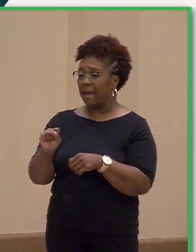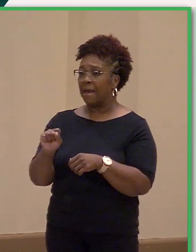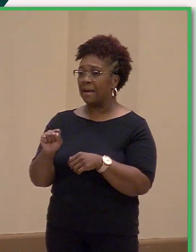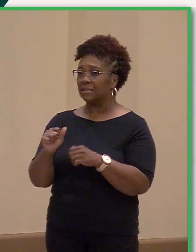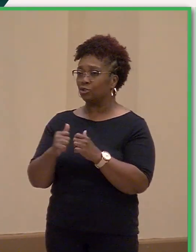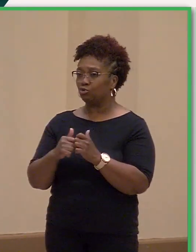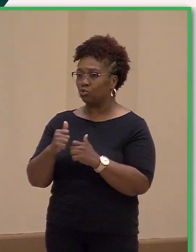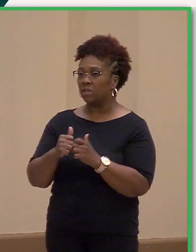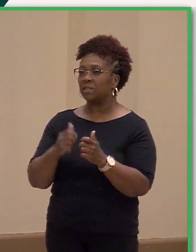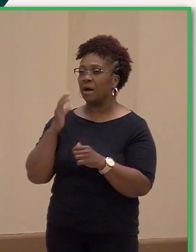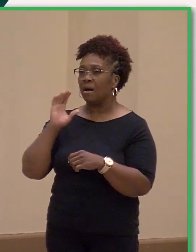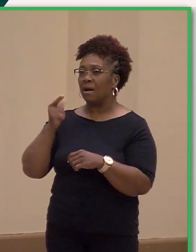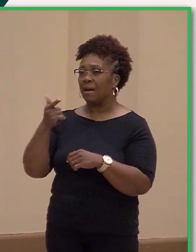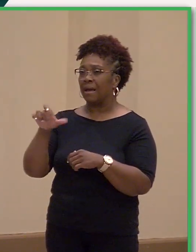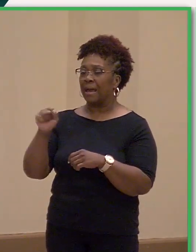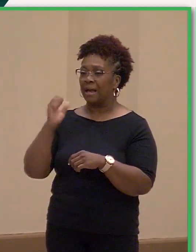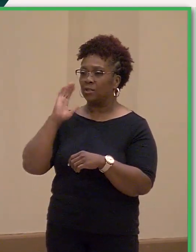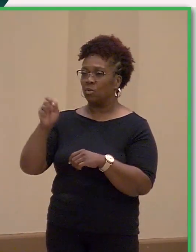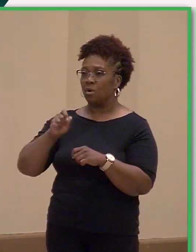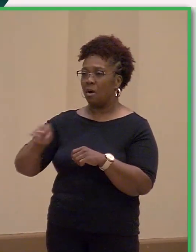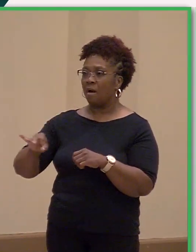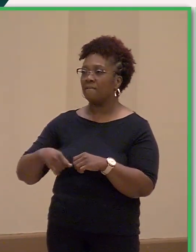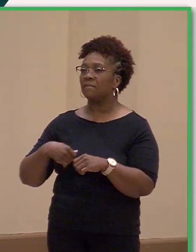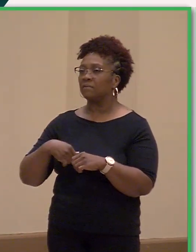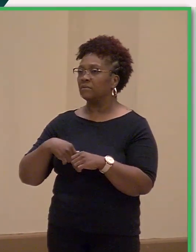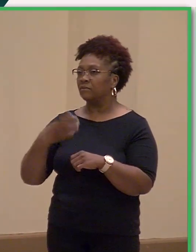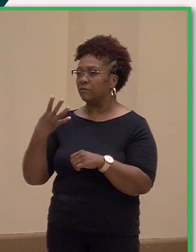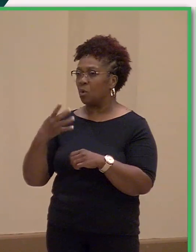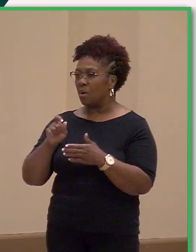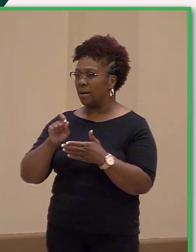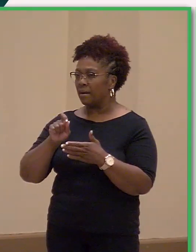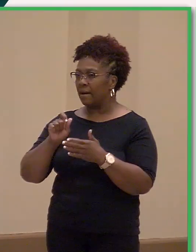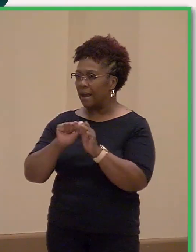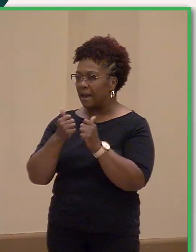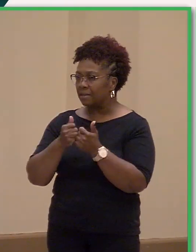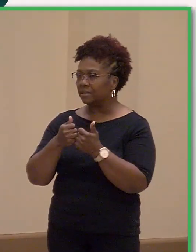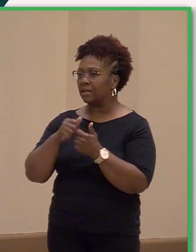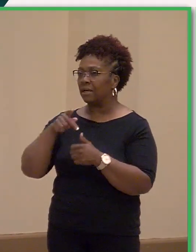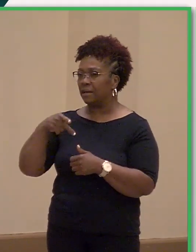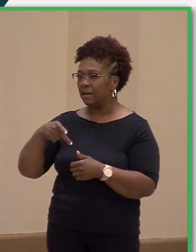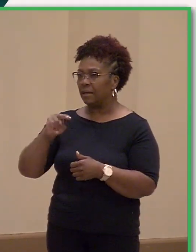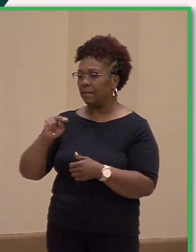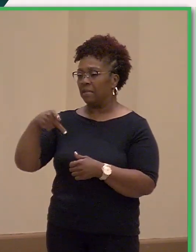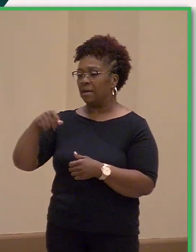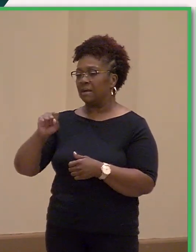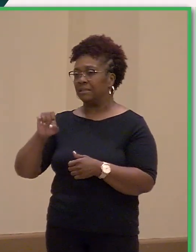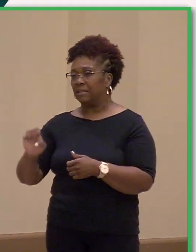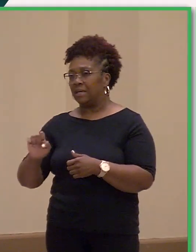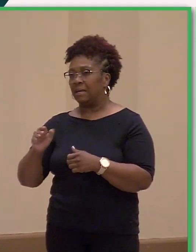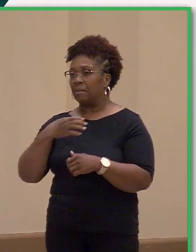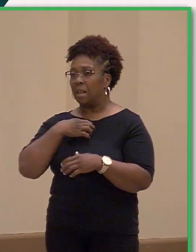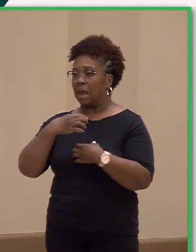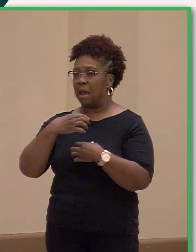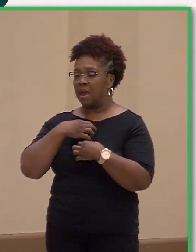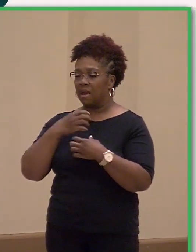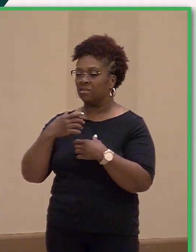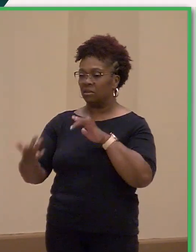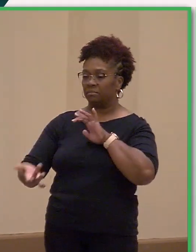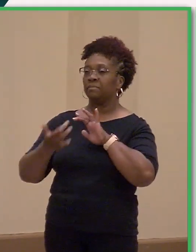gas off, but I wrote 4 agencies, the MPSC did all of the complaints, so they are reaching out to me about